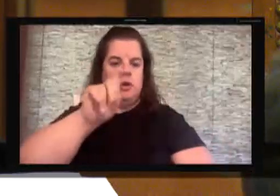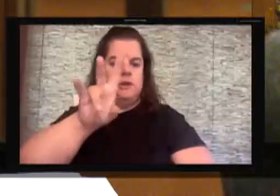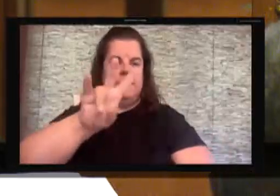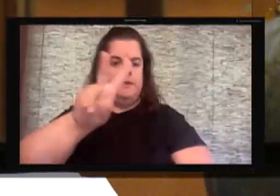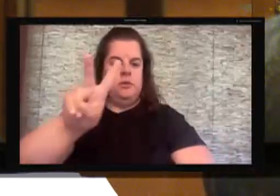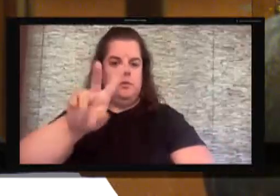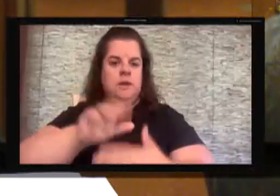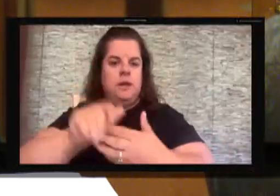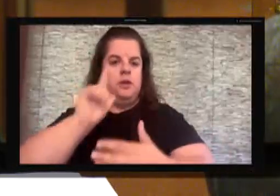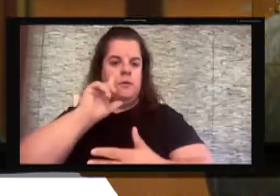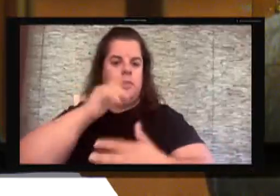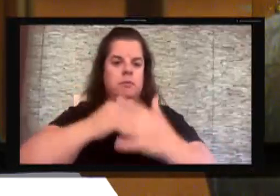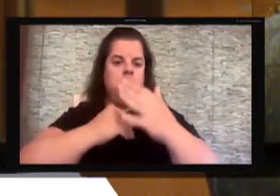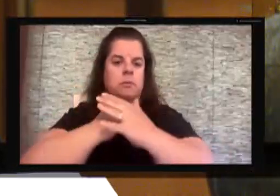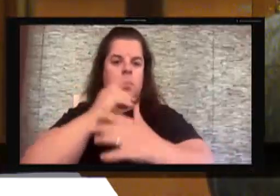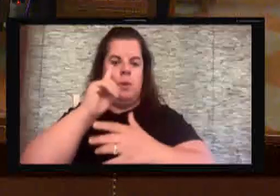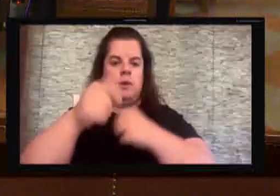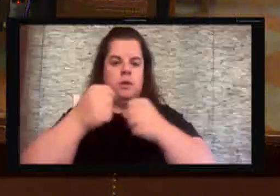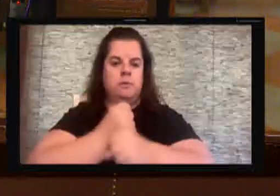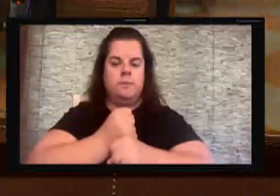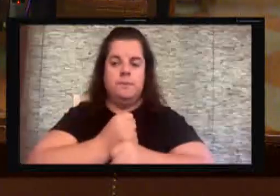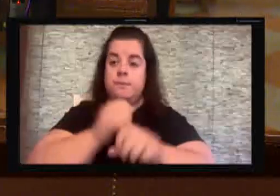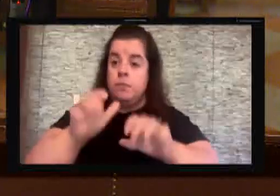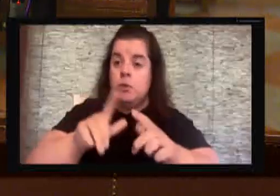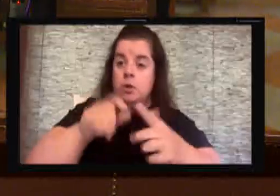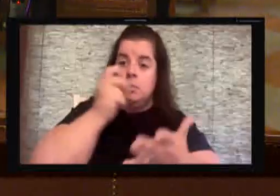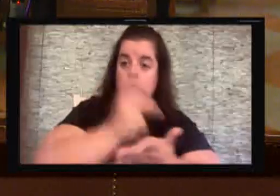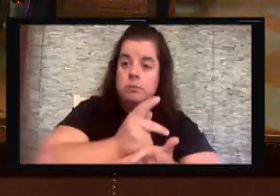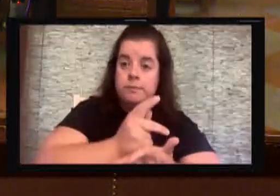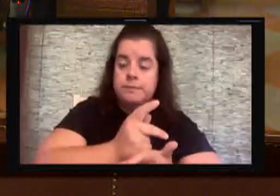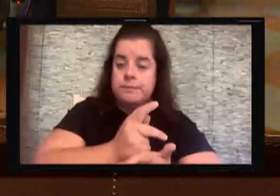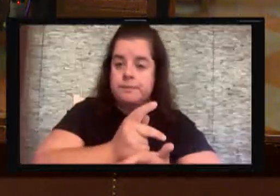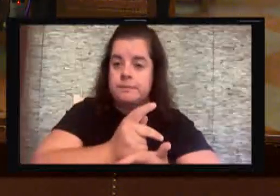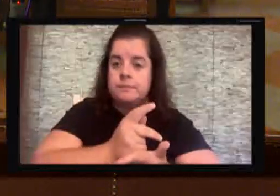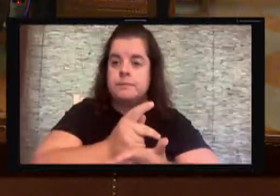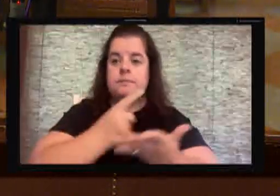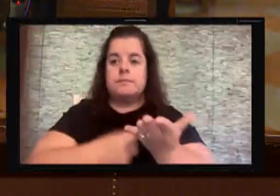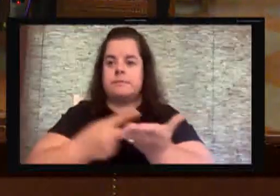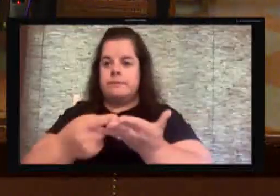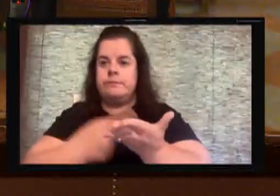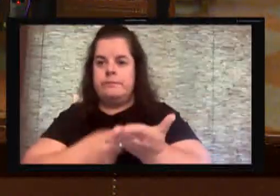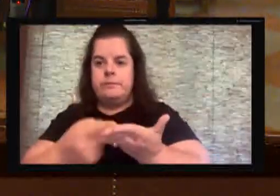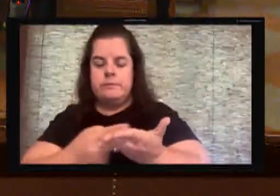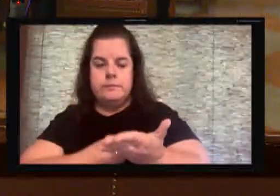$38,172 over 1 year. A motion to approve brief discussion. Discussion.